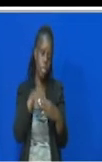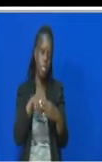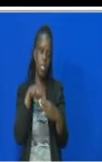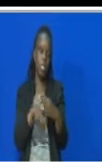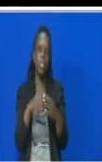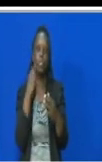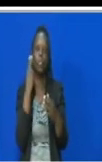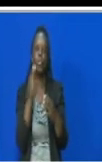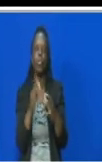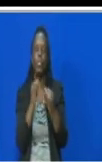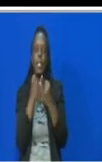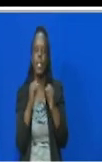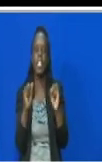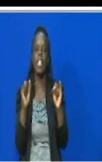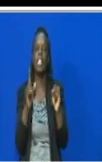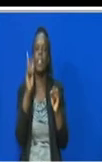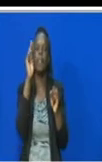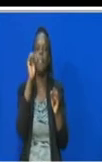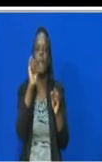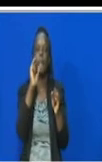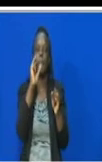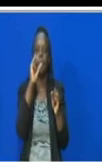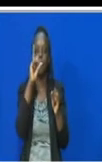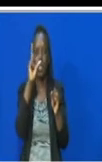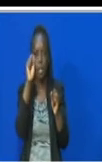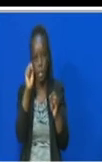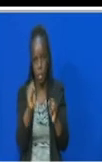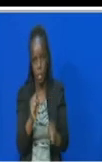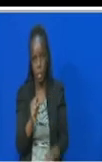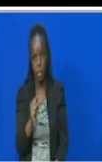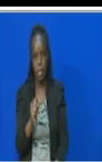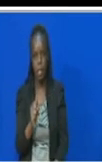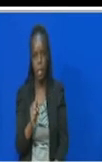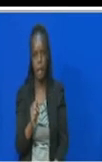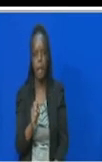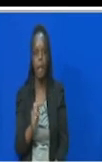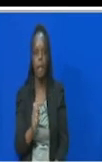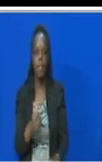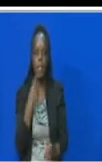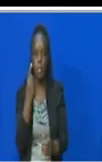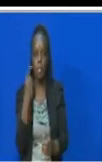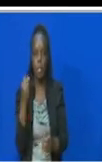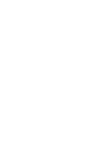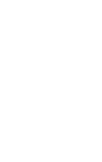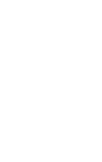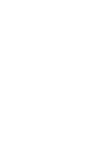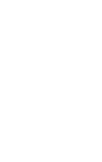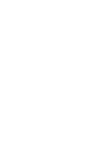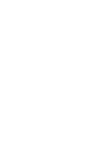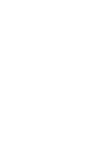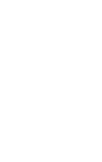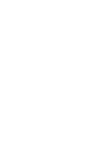2 clean nails. 2 clean nails in each of the boiling tubes.